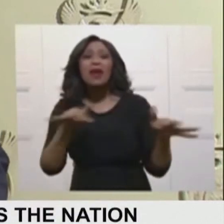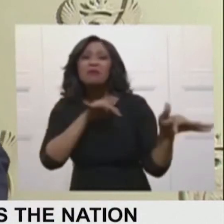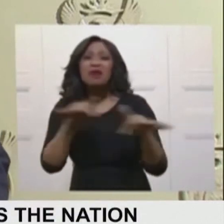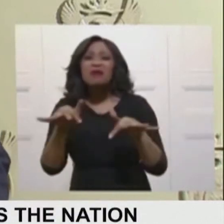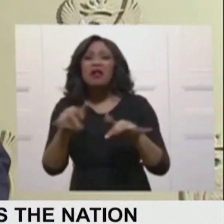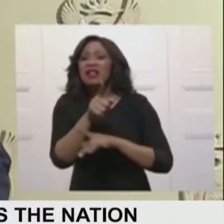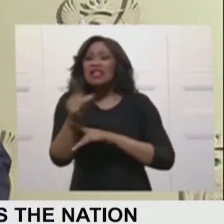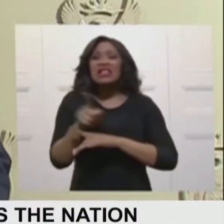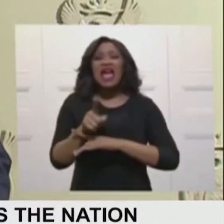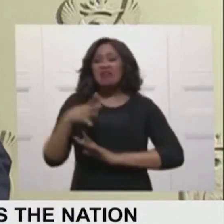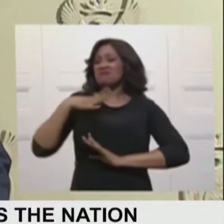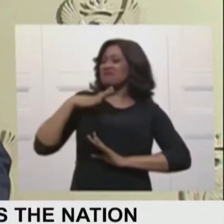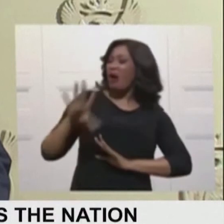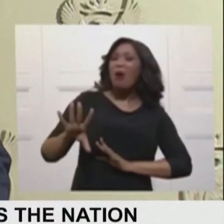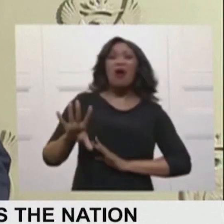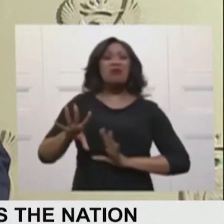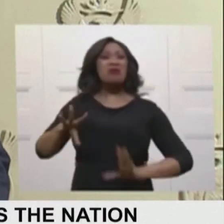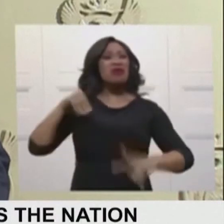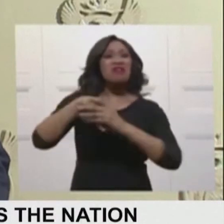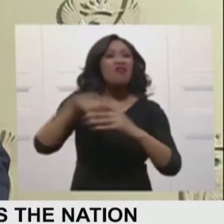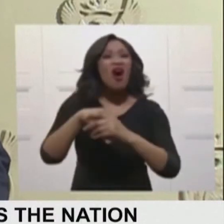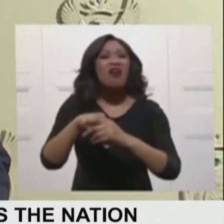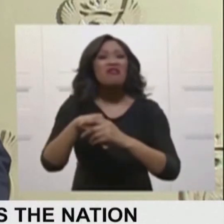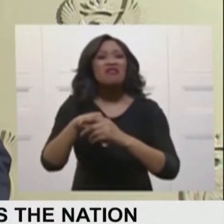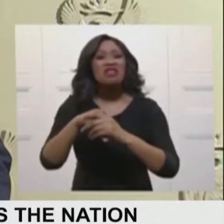mobilized along these ethnic lines.